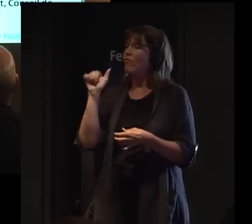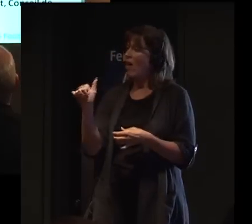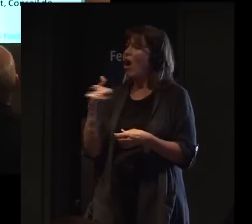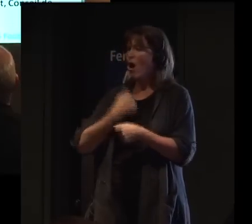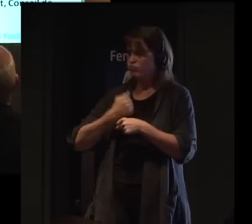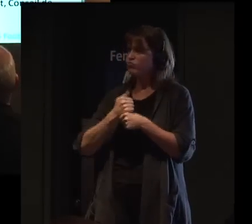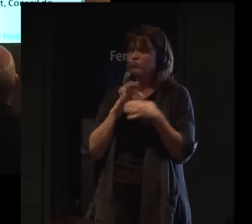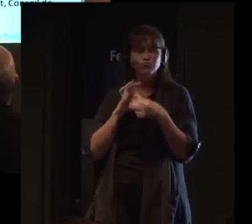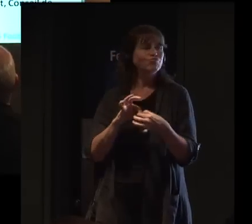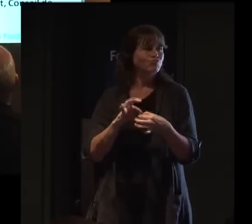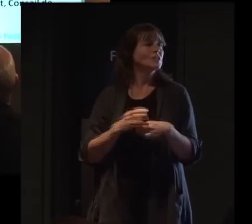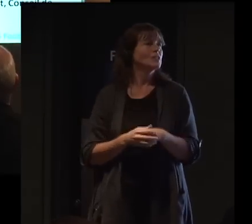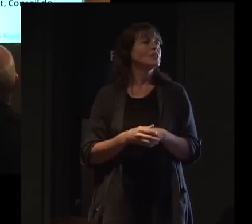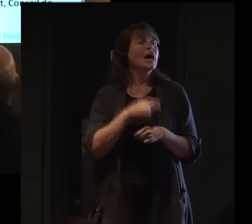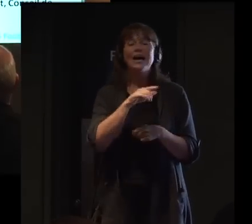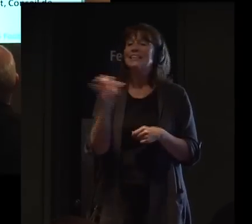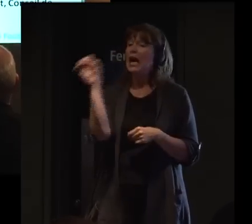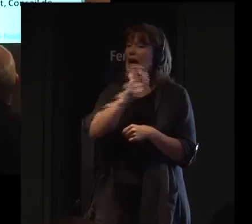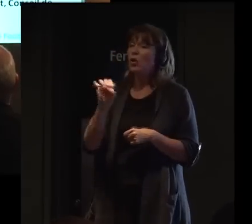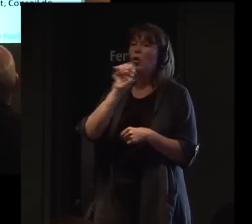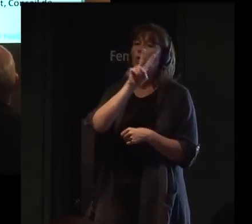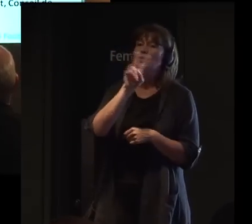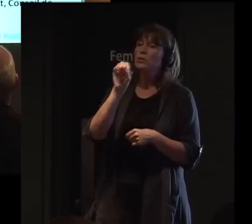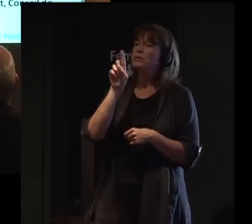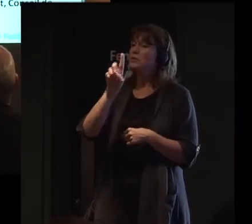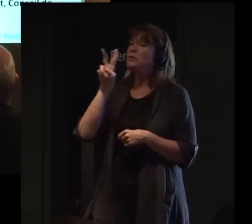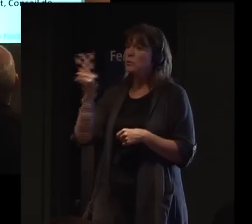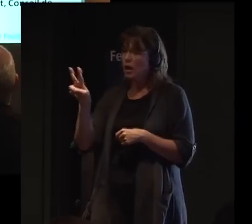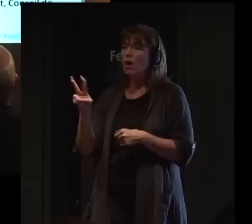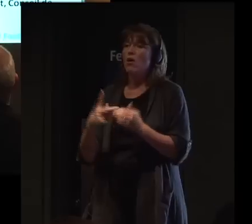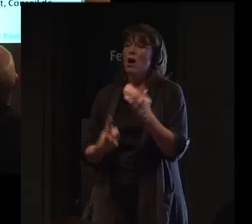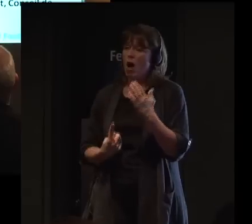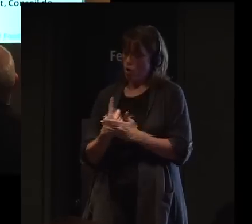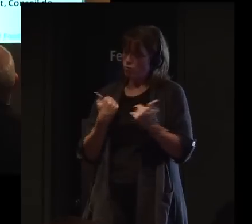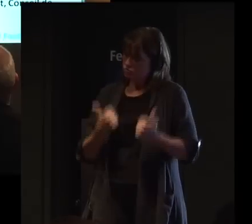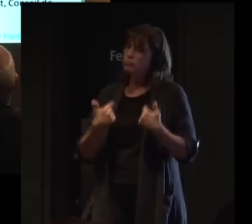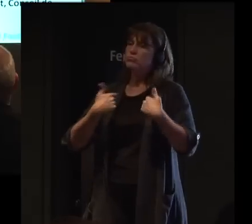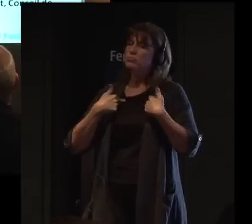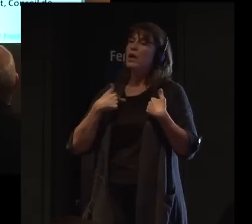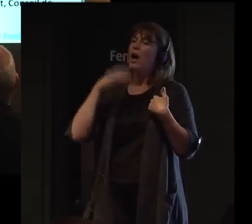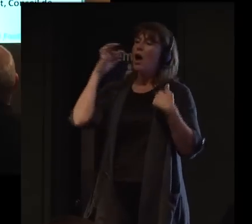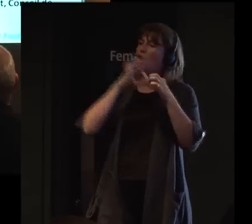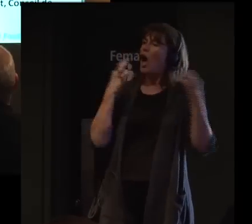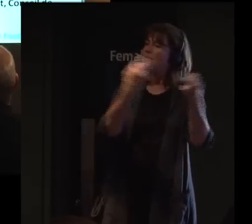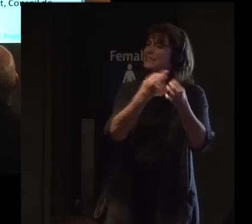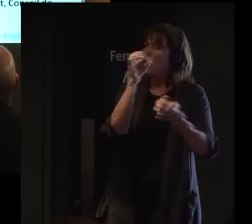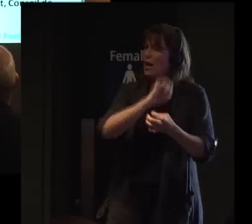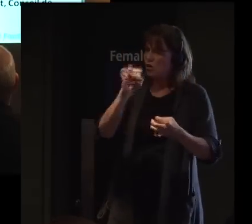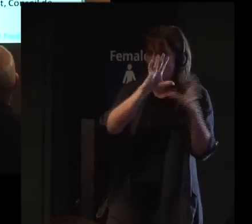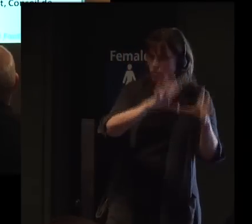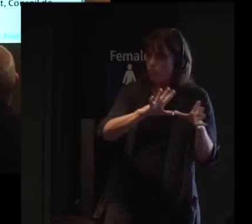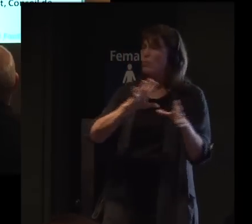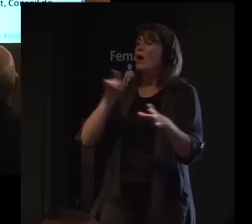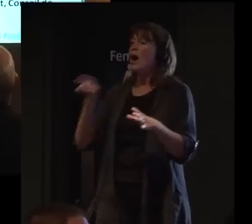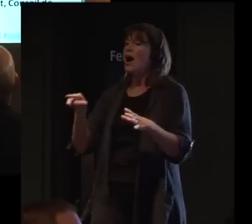UEFA. And the Euro 2012 is an opportunity for the Council of Europe and the department in charge of sport